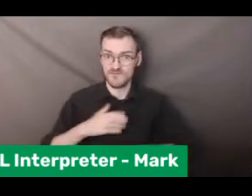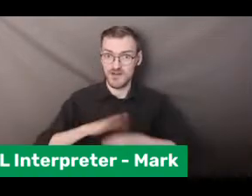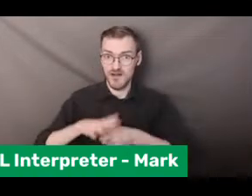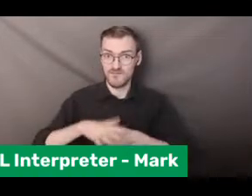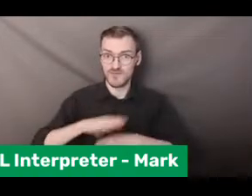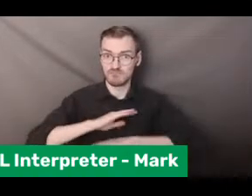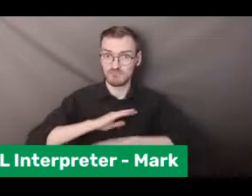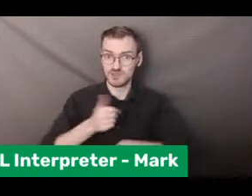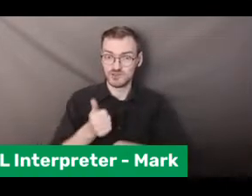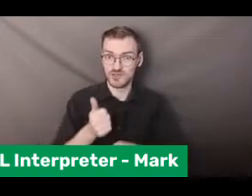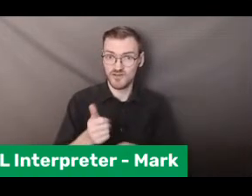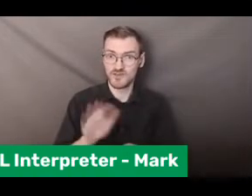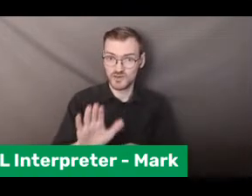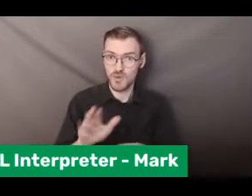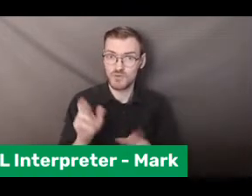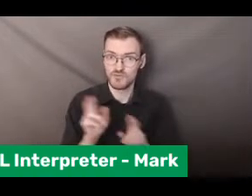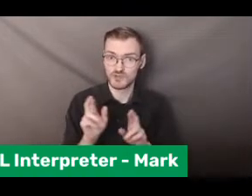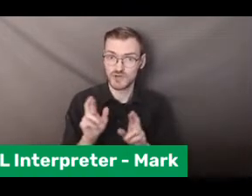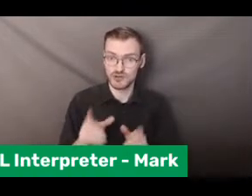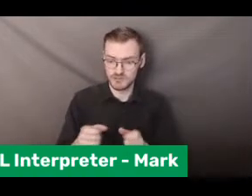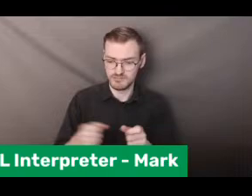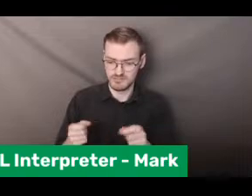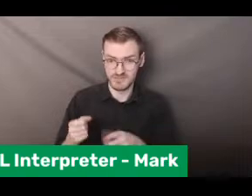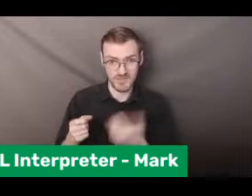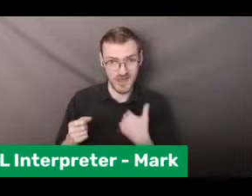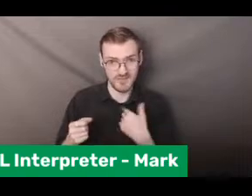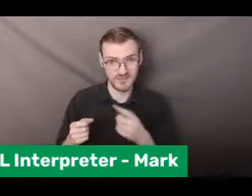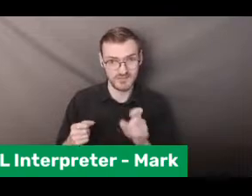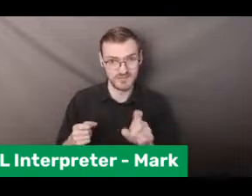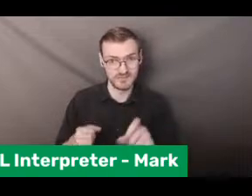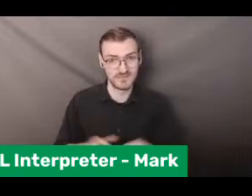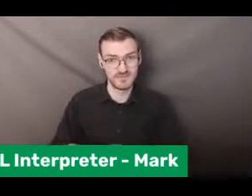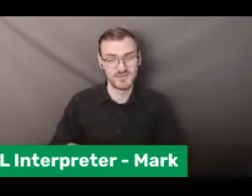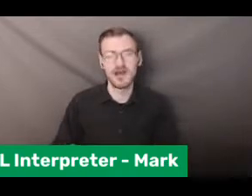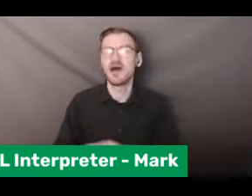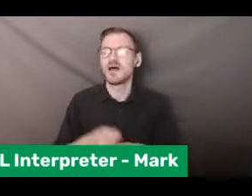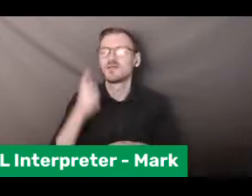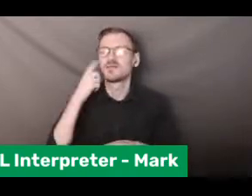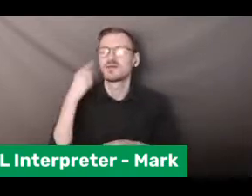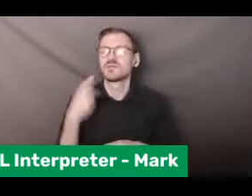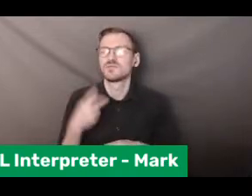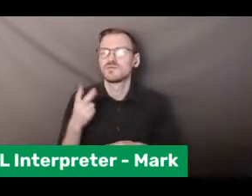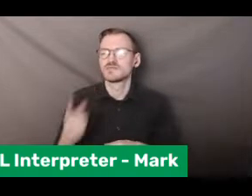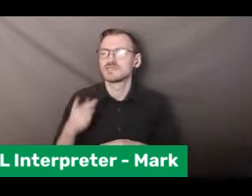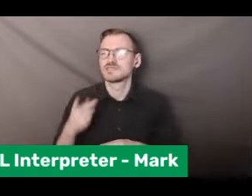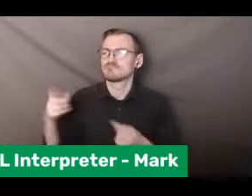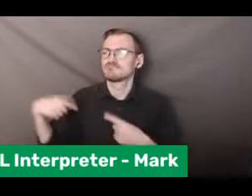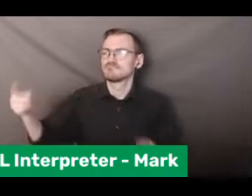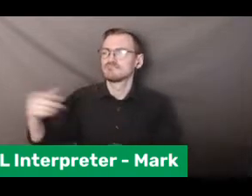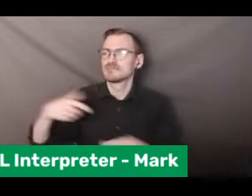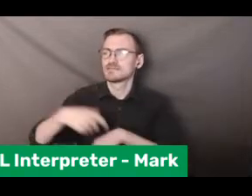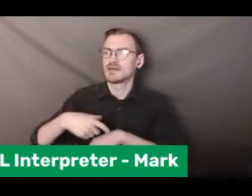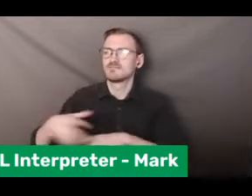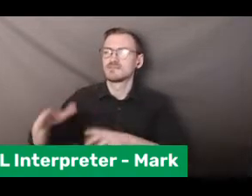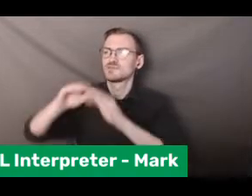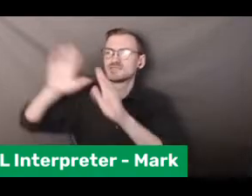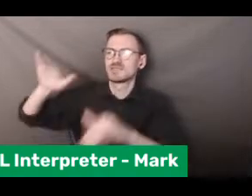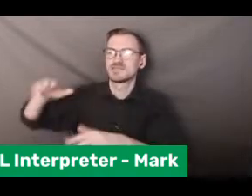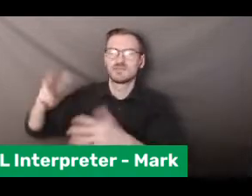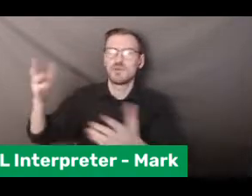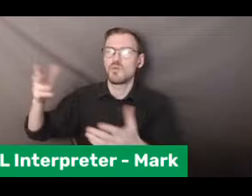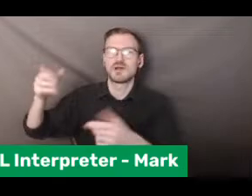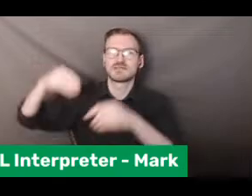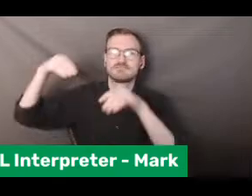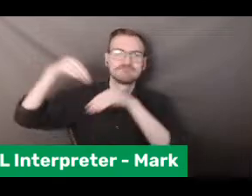And I think we have seen over time what these systems have created for us. We live in a world, I'll give you a few facts about